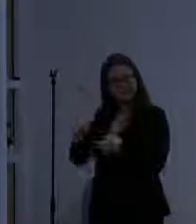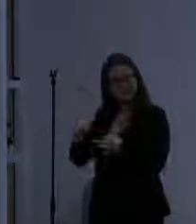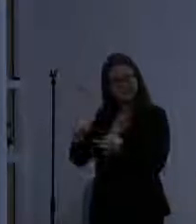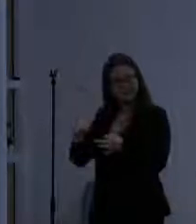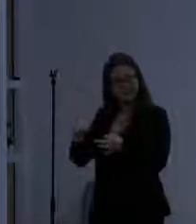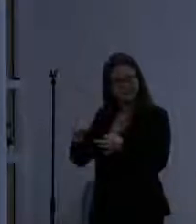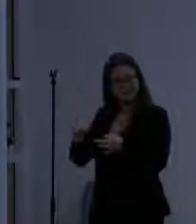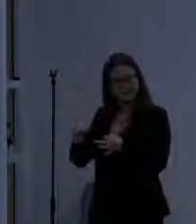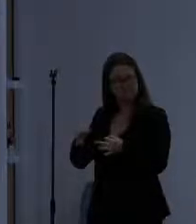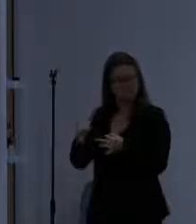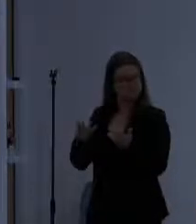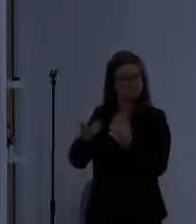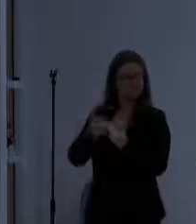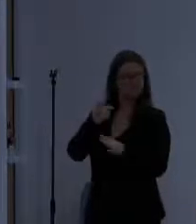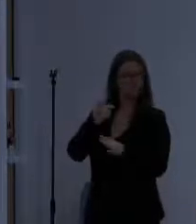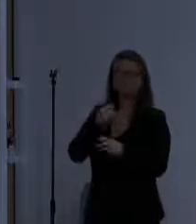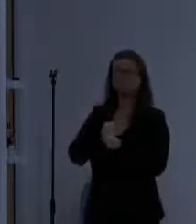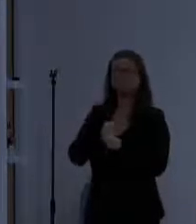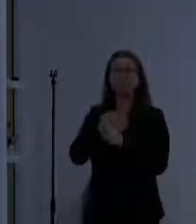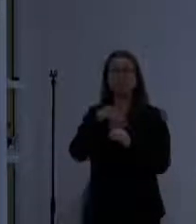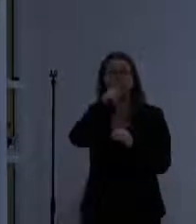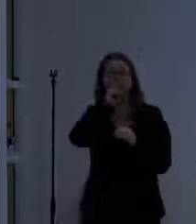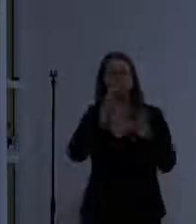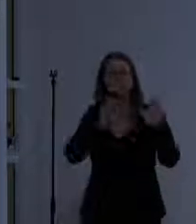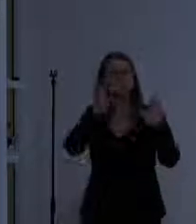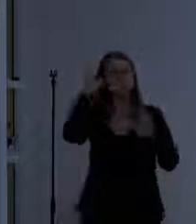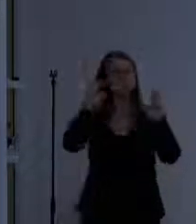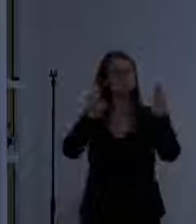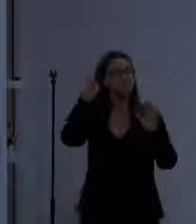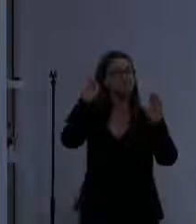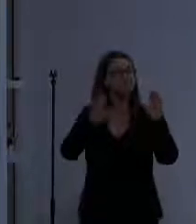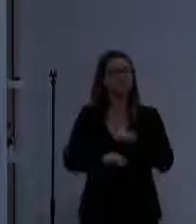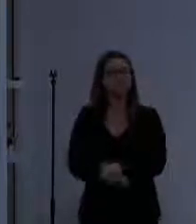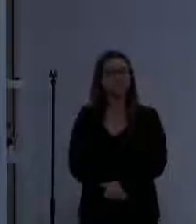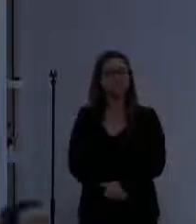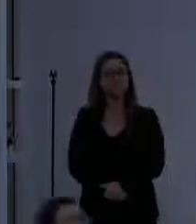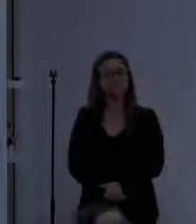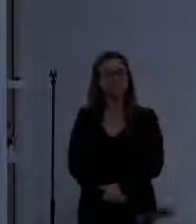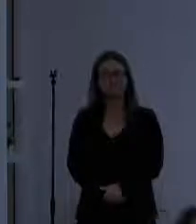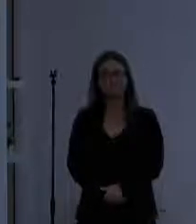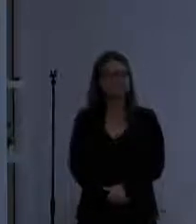decision-making. I can see a couple of people there.